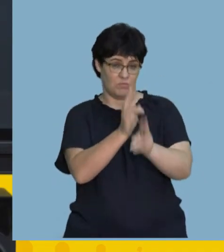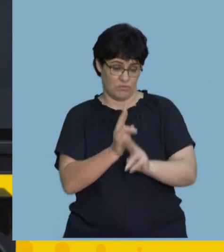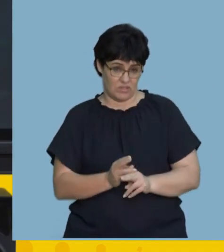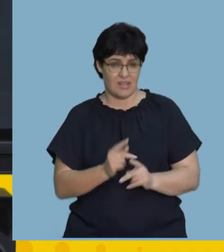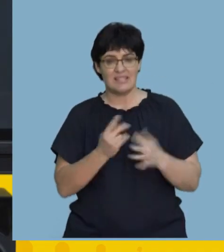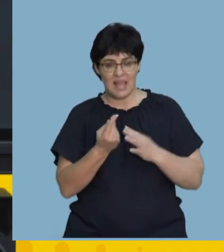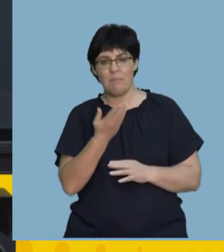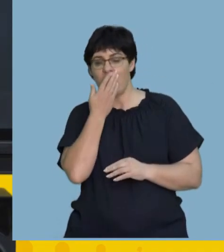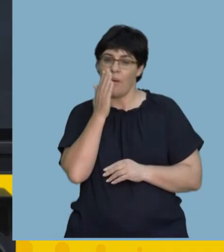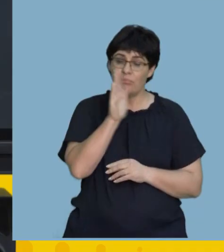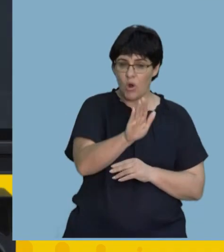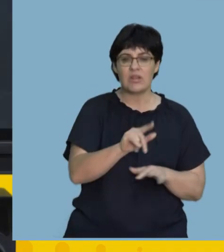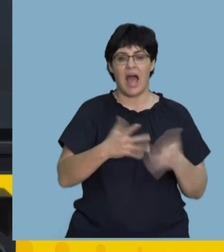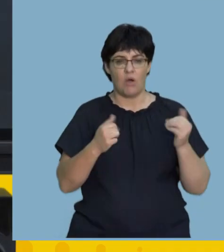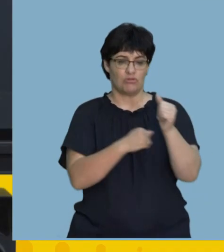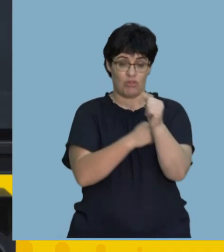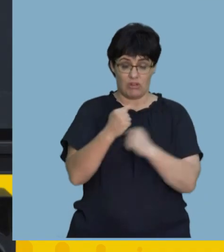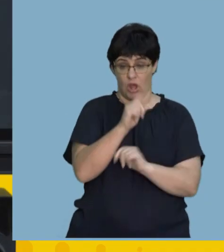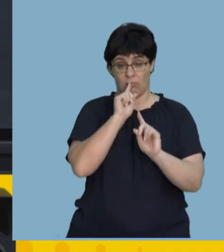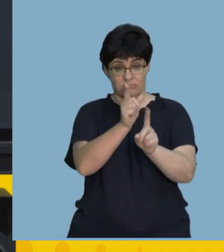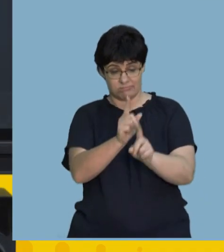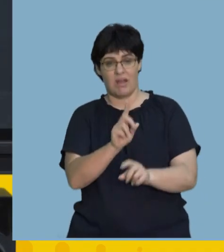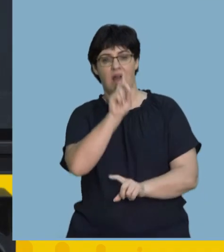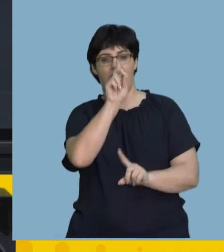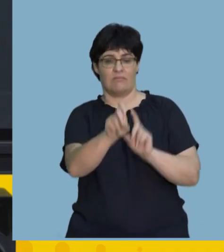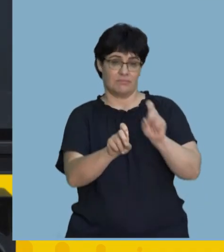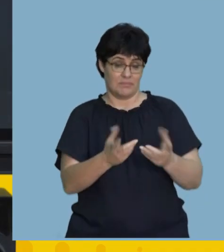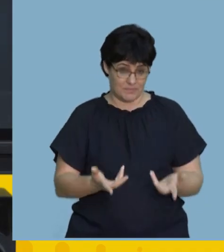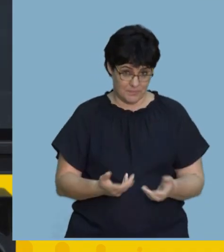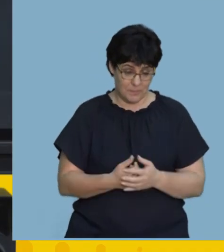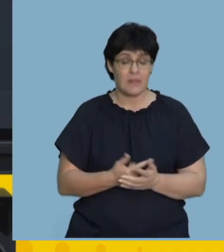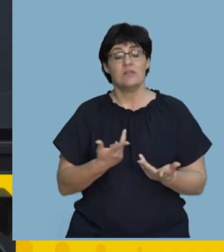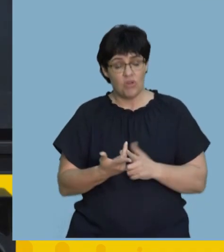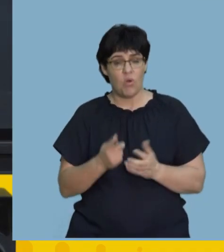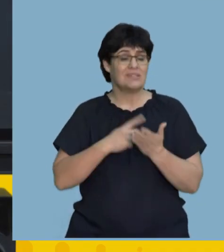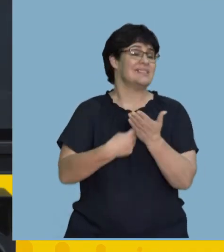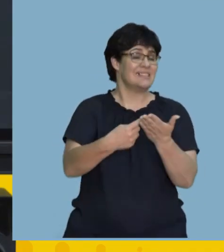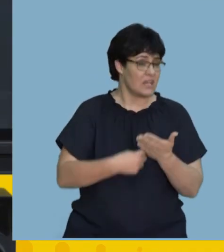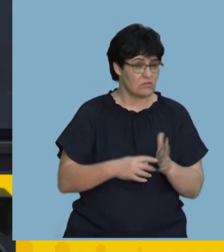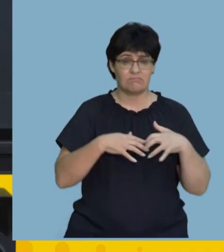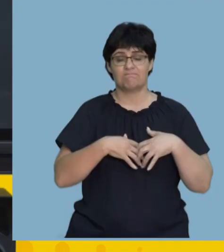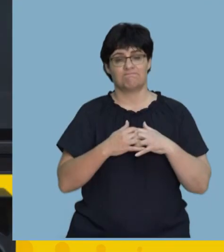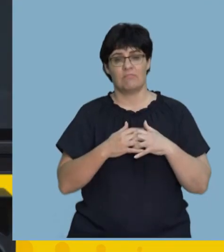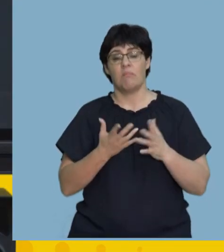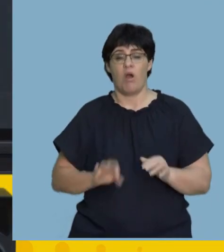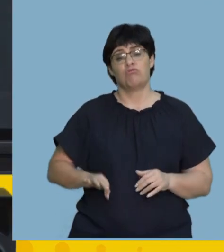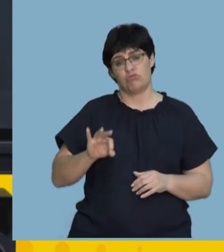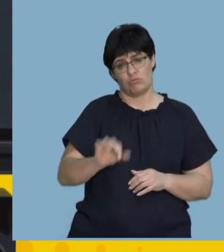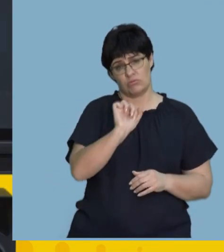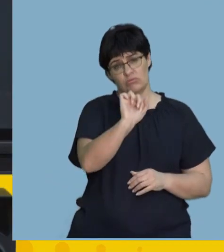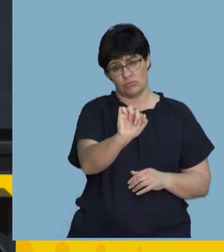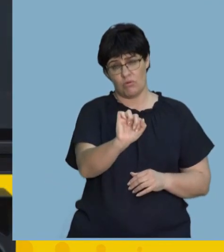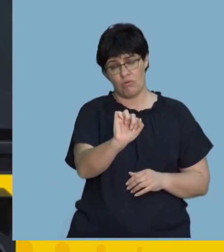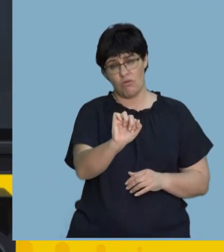to answering these structured questions. We certainly hope that the discussion will contribute and